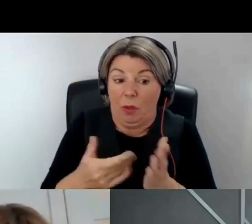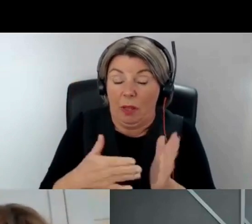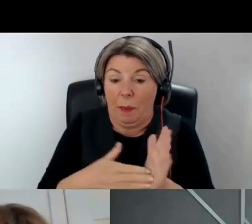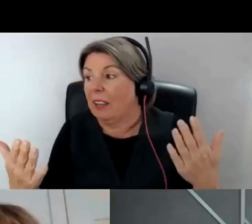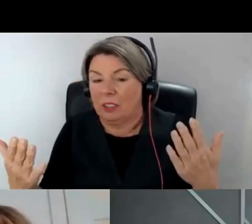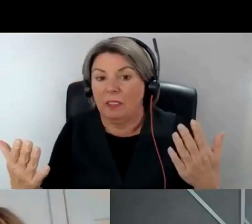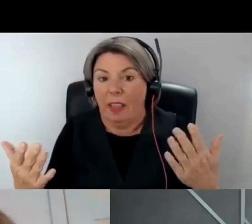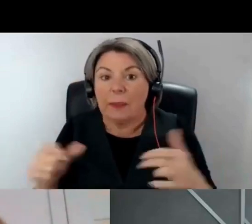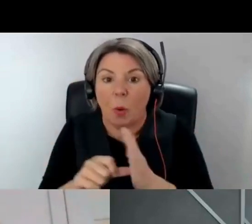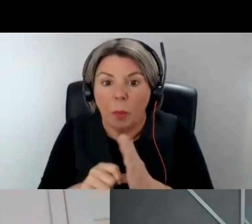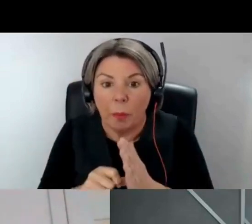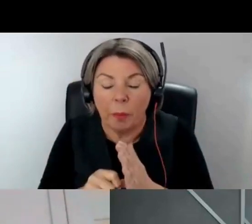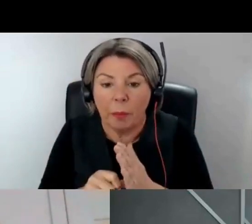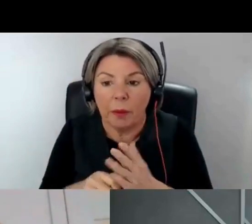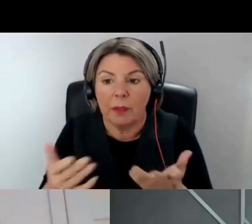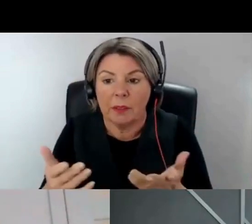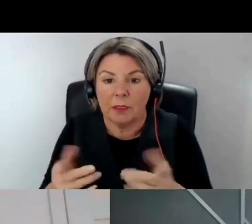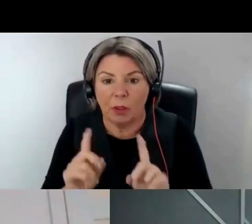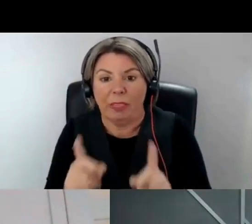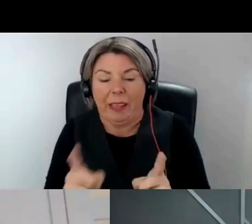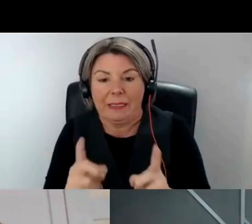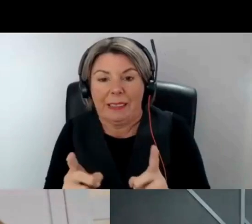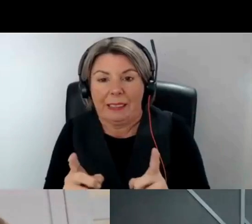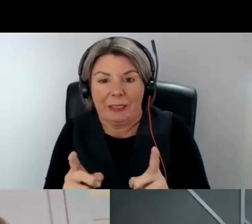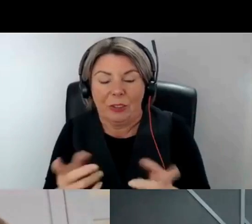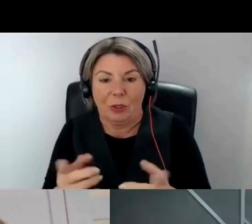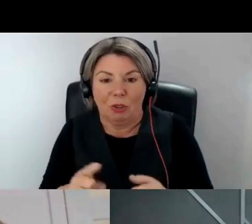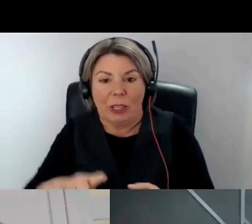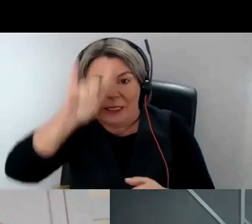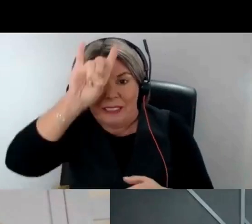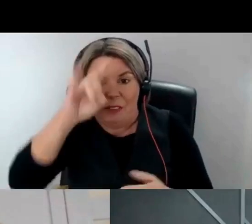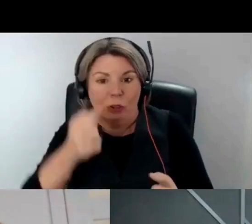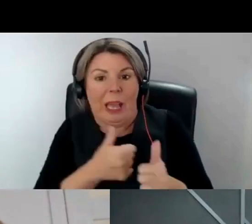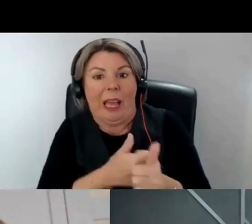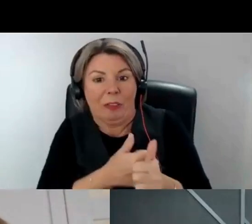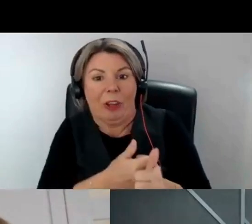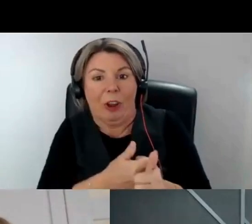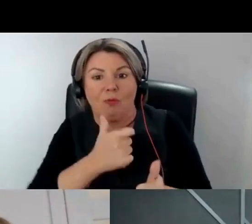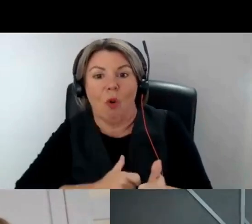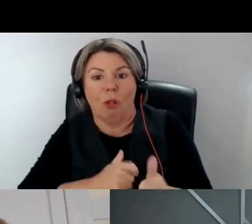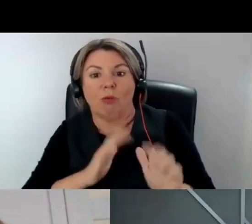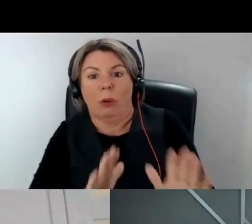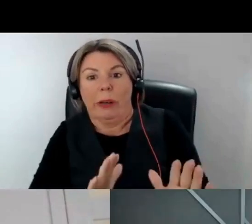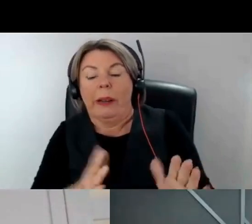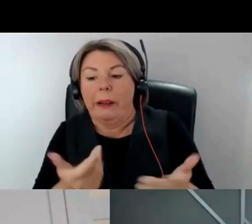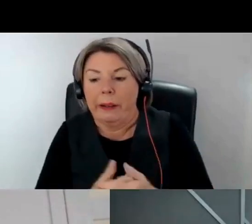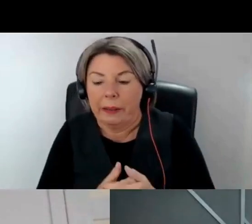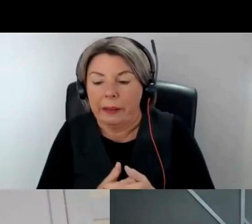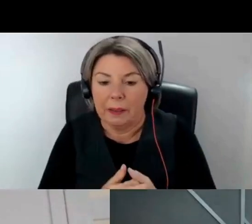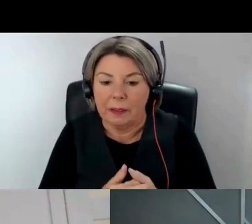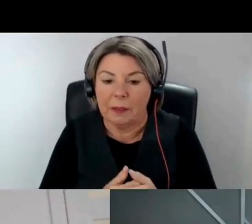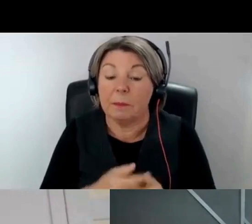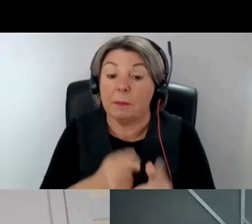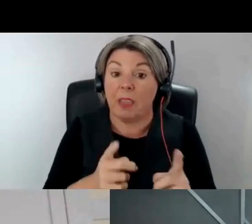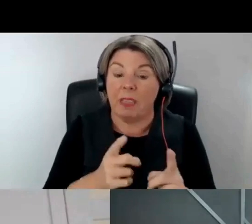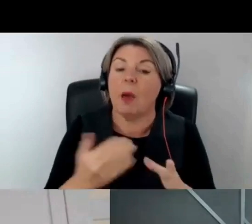or anything else. So that's the devil's advocate role position for that. I'll just add there is movement